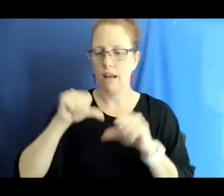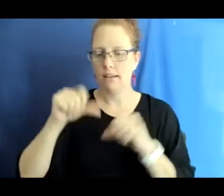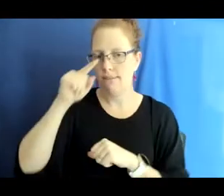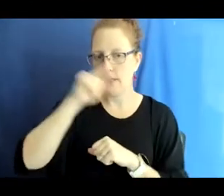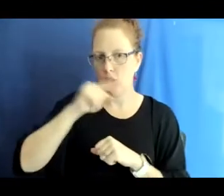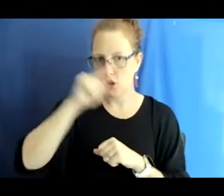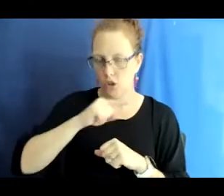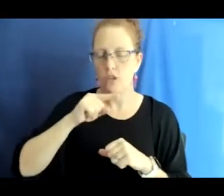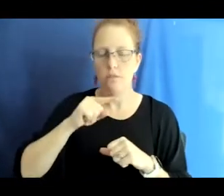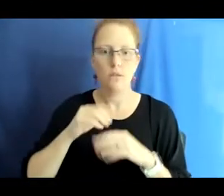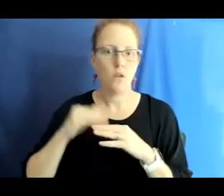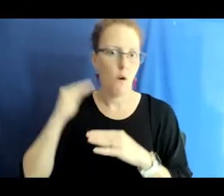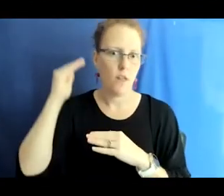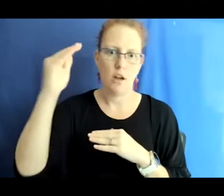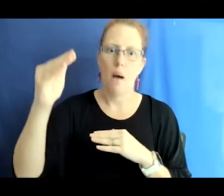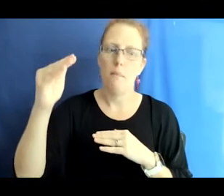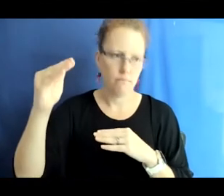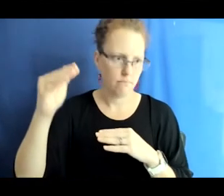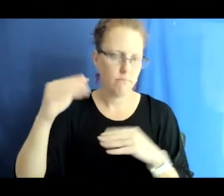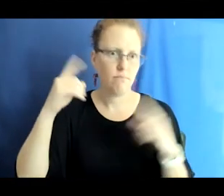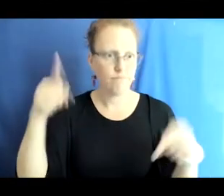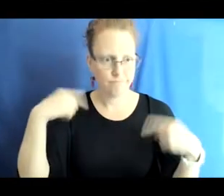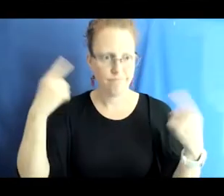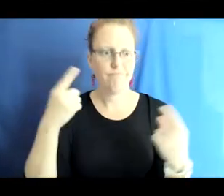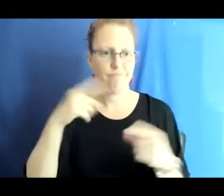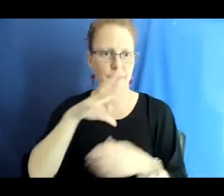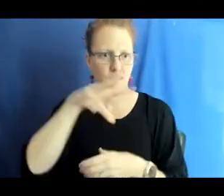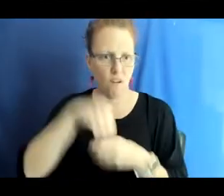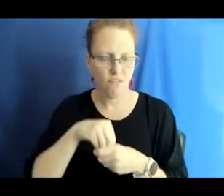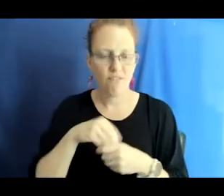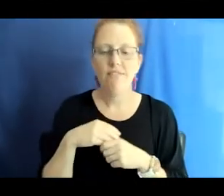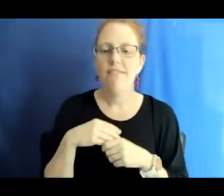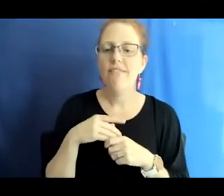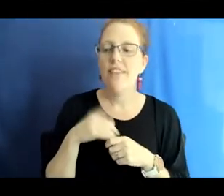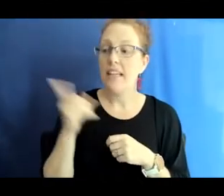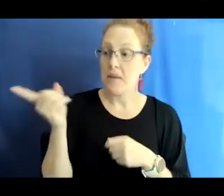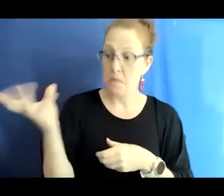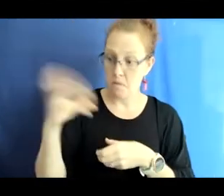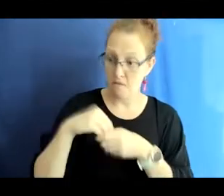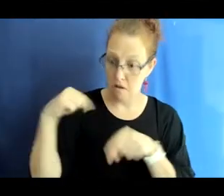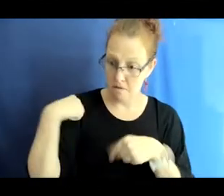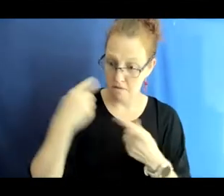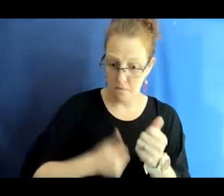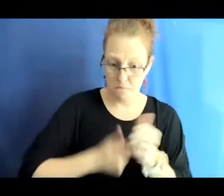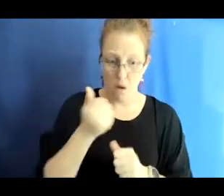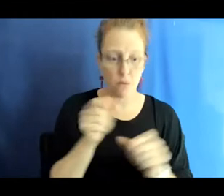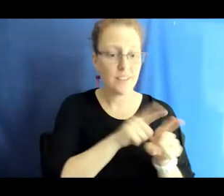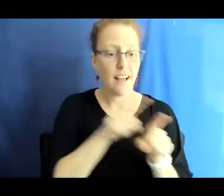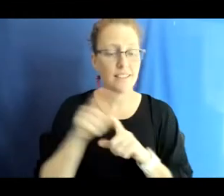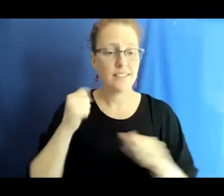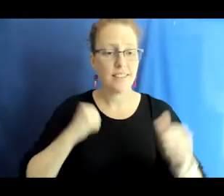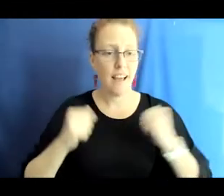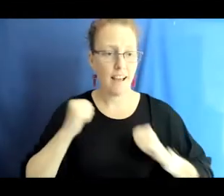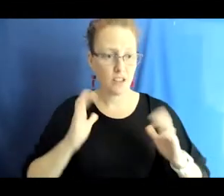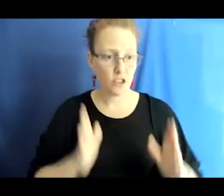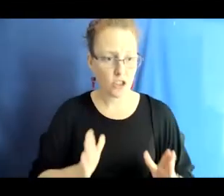stuff. Yeah. And he's been involved in the most of these projects as an actor, script